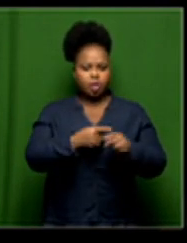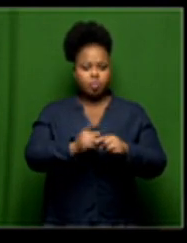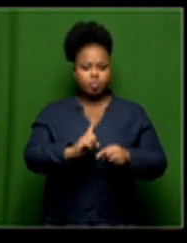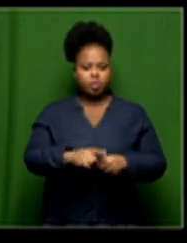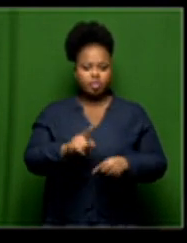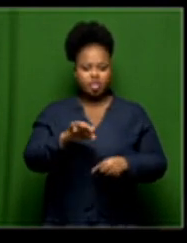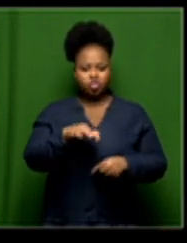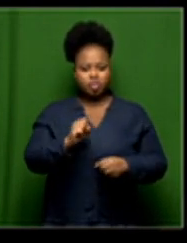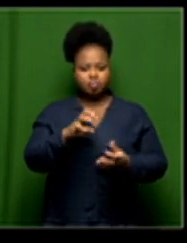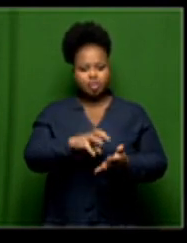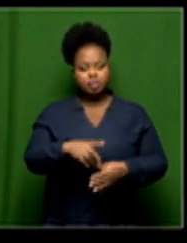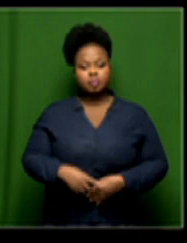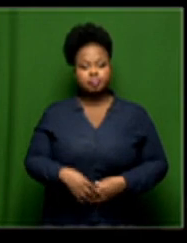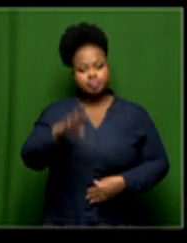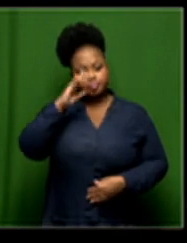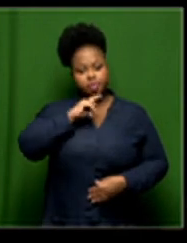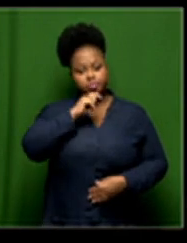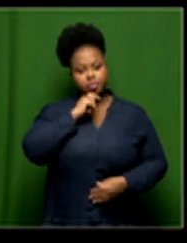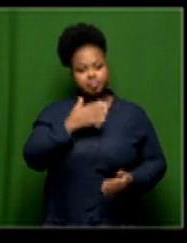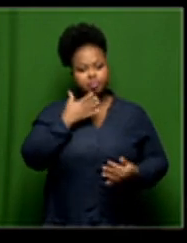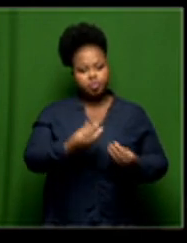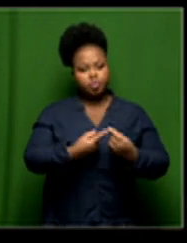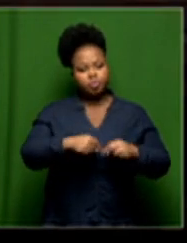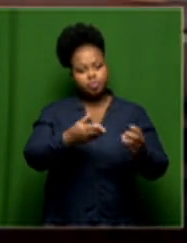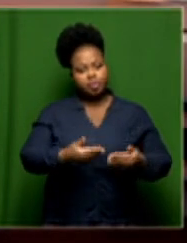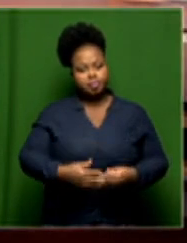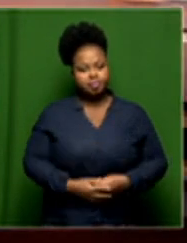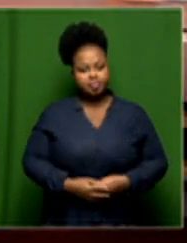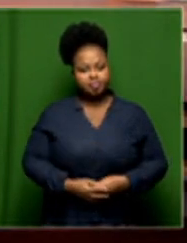the Tasha's brand. Tasha, a very good morning to you. Thanks for joining us. Welcome.